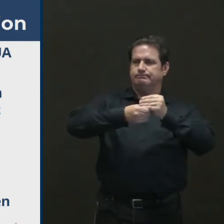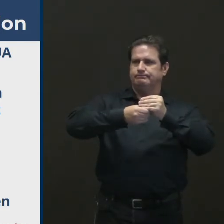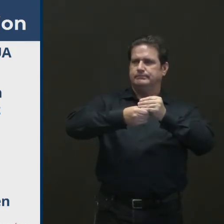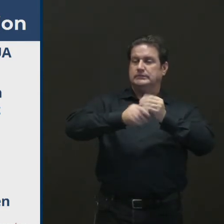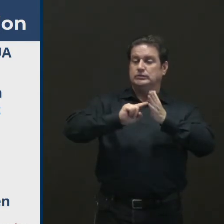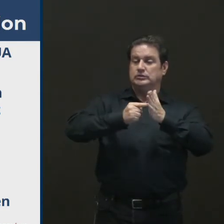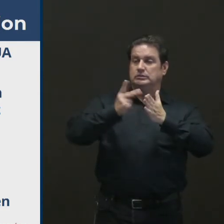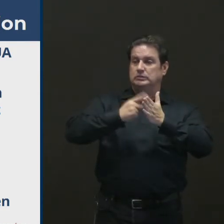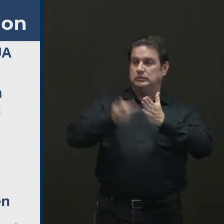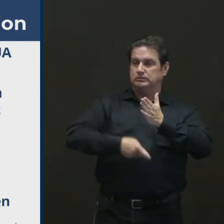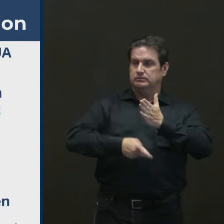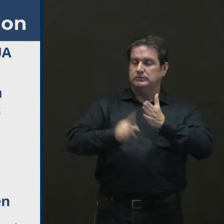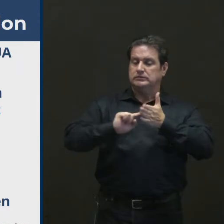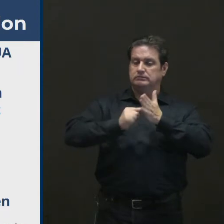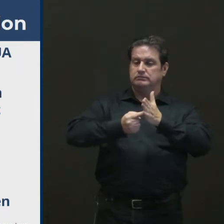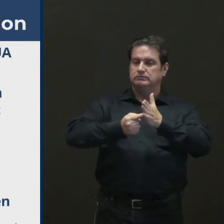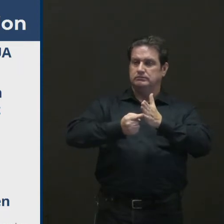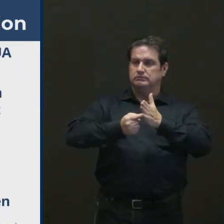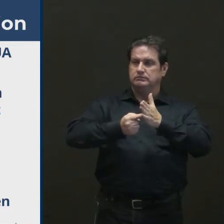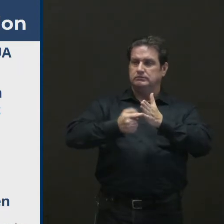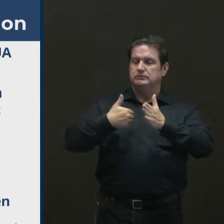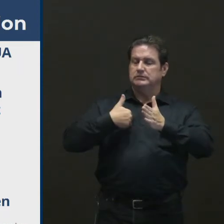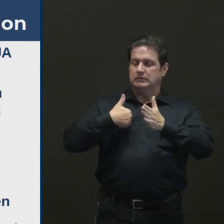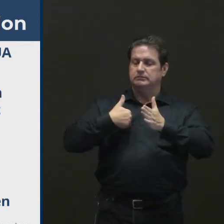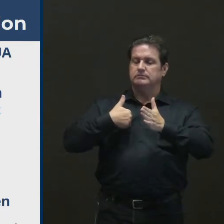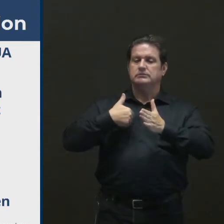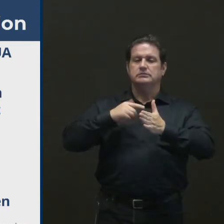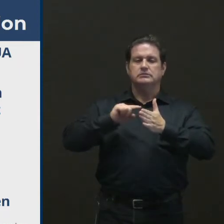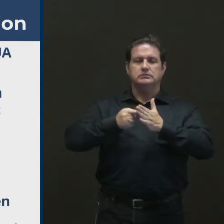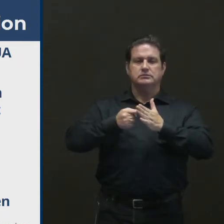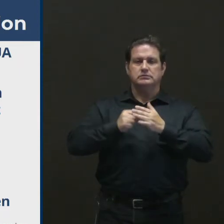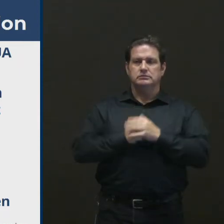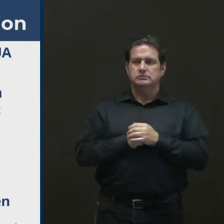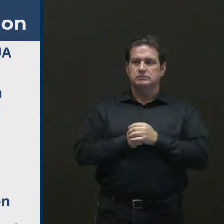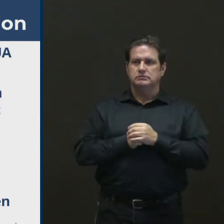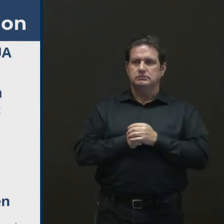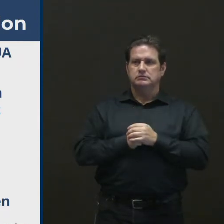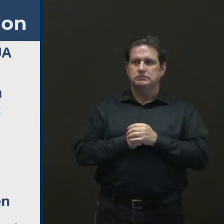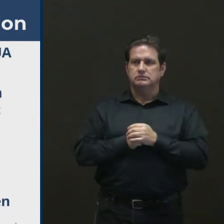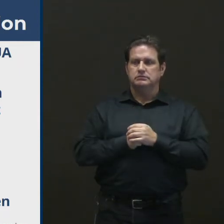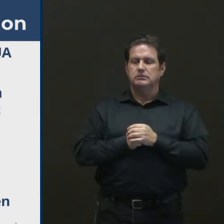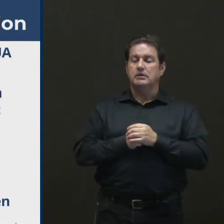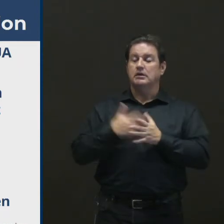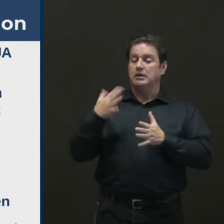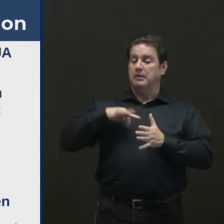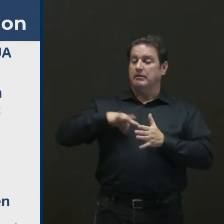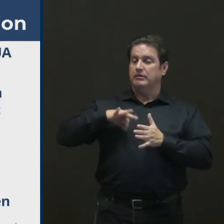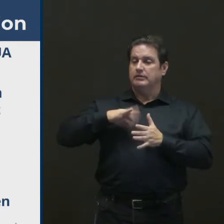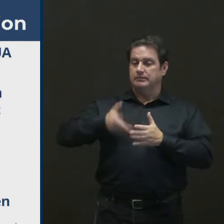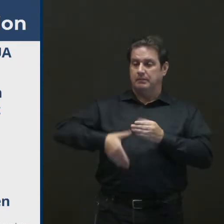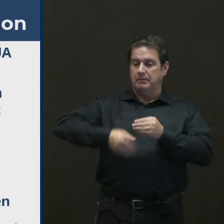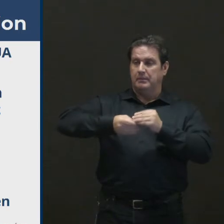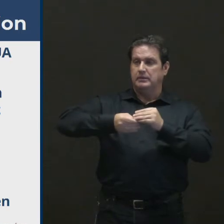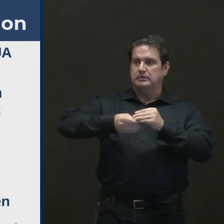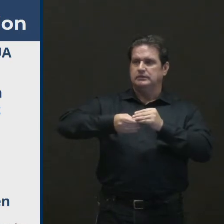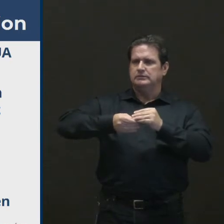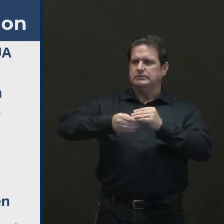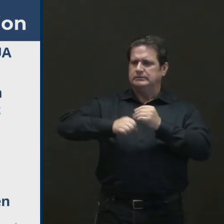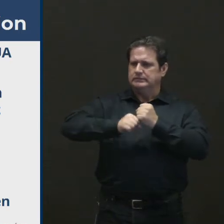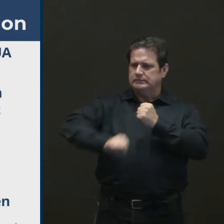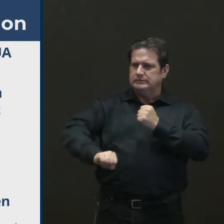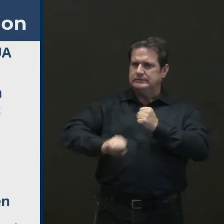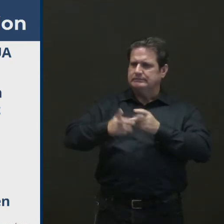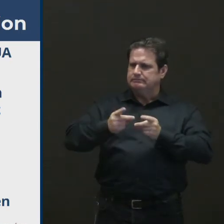this program was established, we had it situated where your benefits would pick up, your extended benefits would